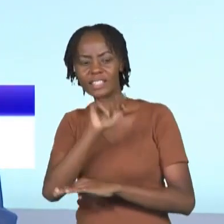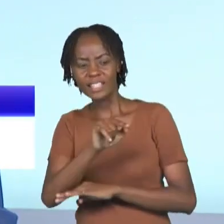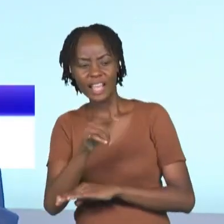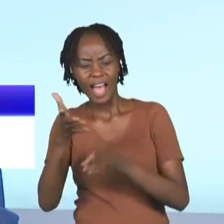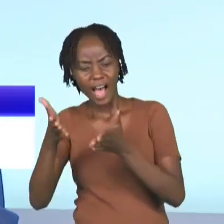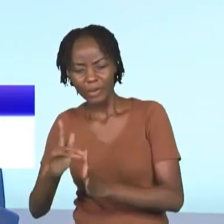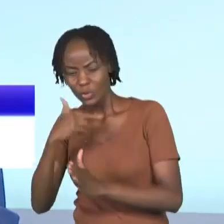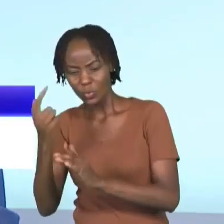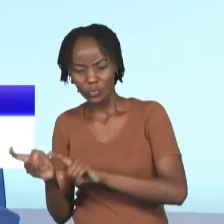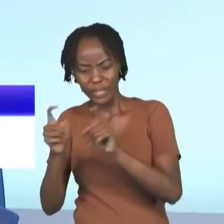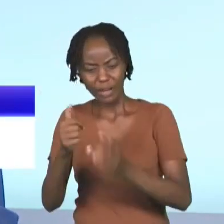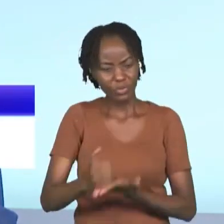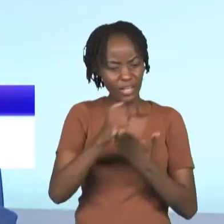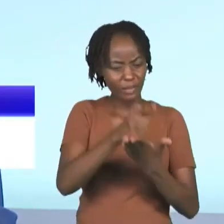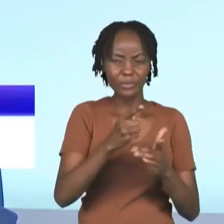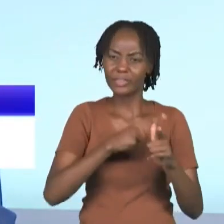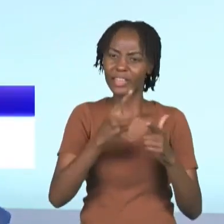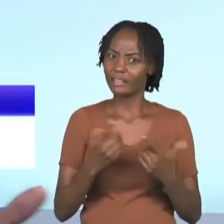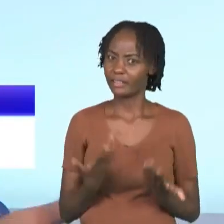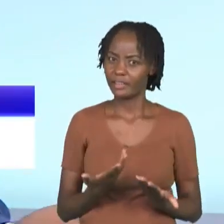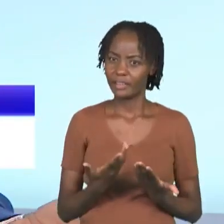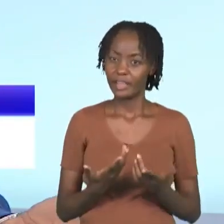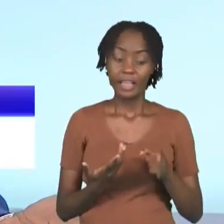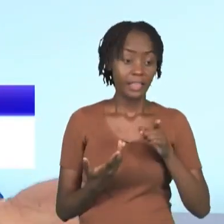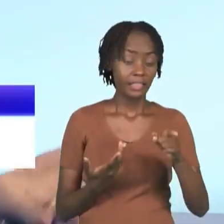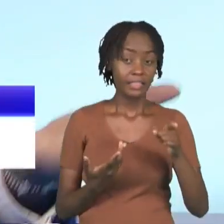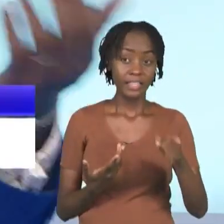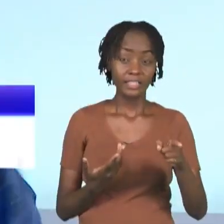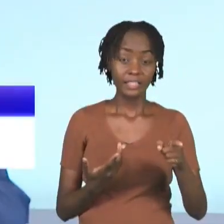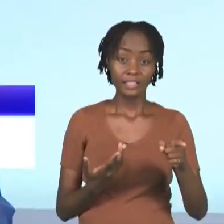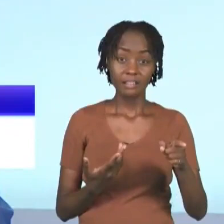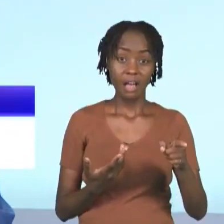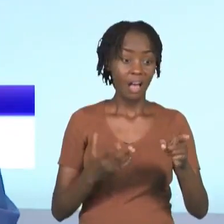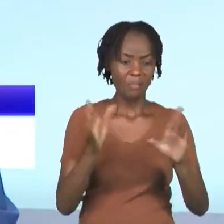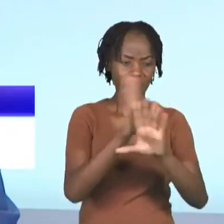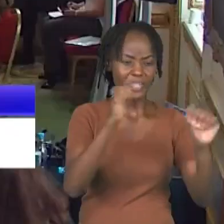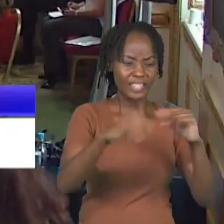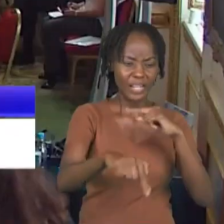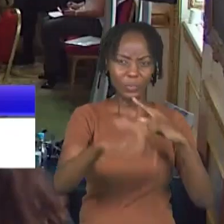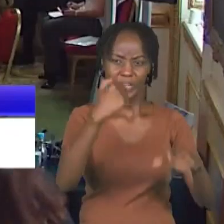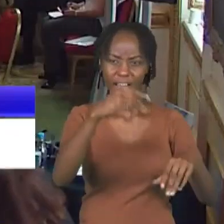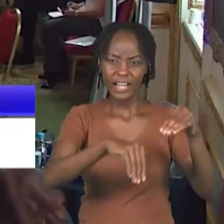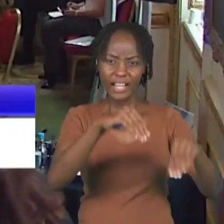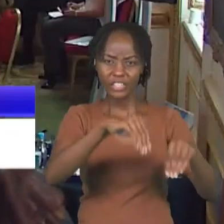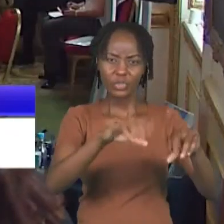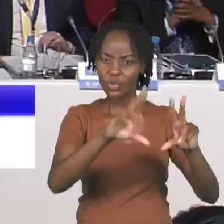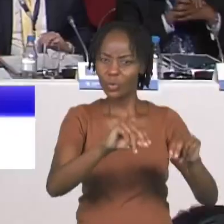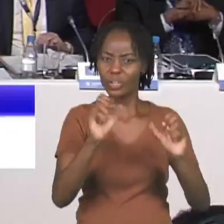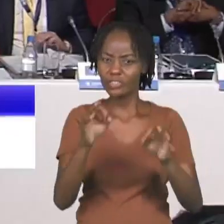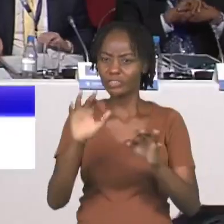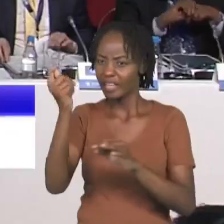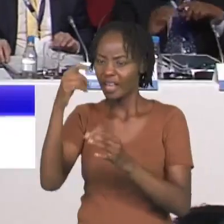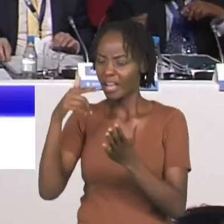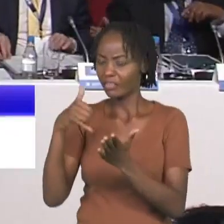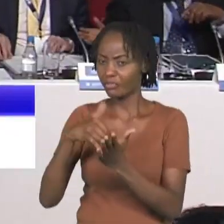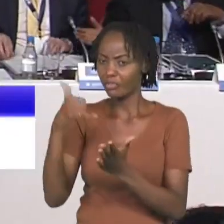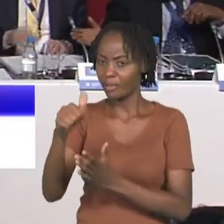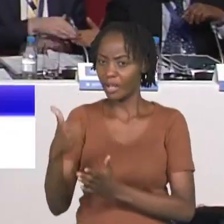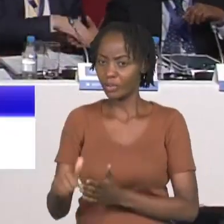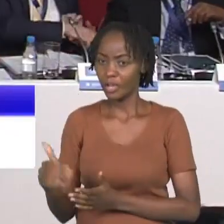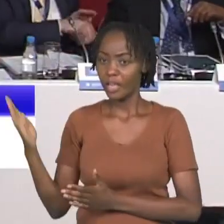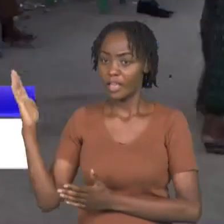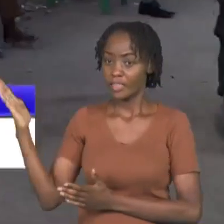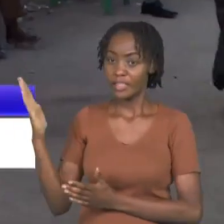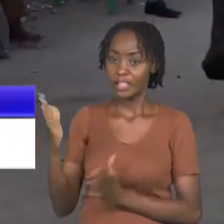stand? This Farmajo would never find election if Kenya didn't do what they did. The two cases have already been filed in court